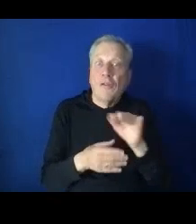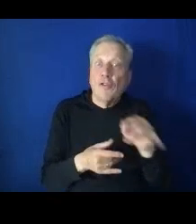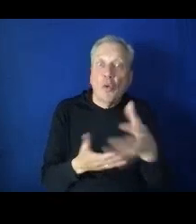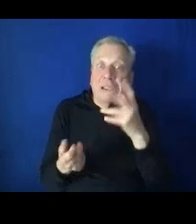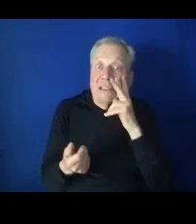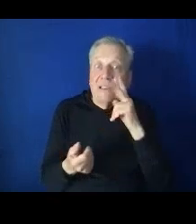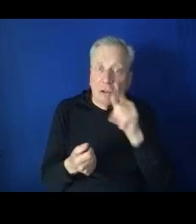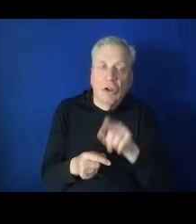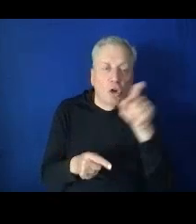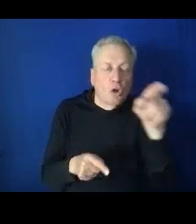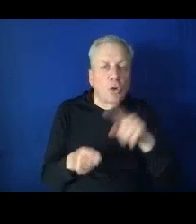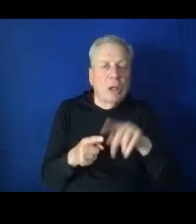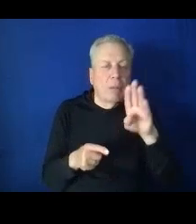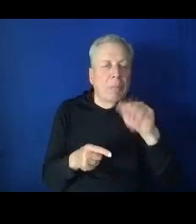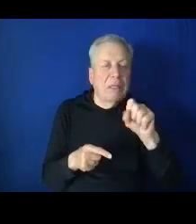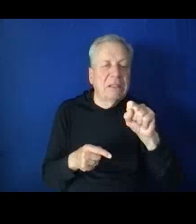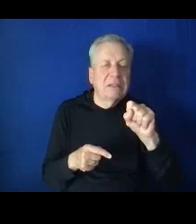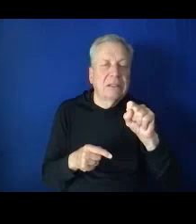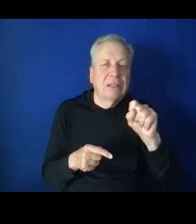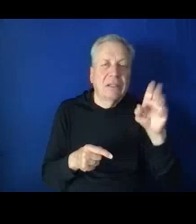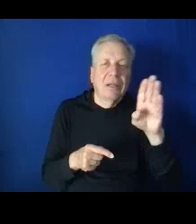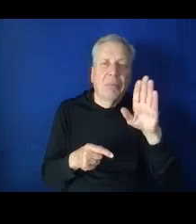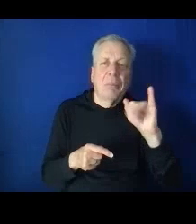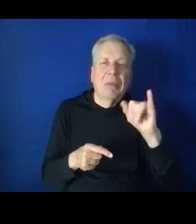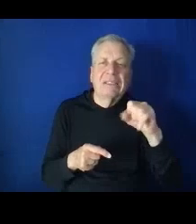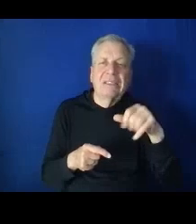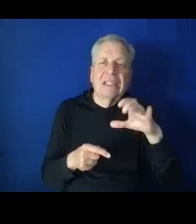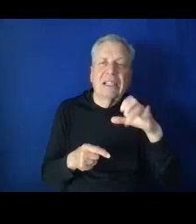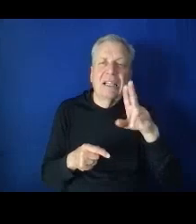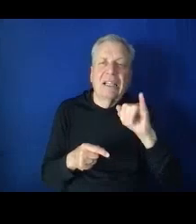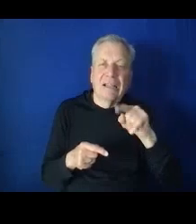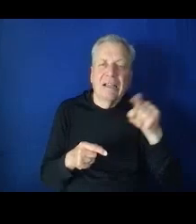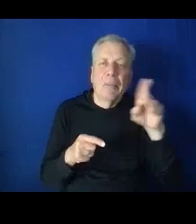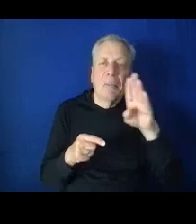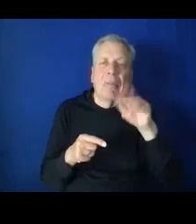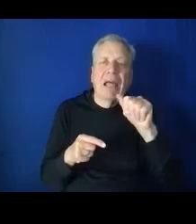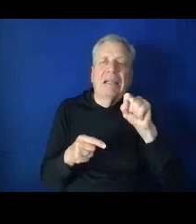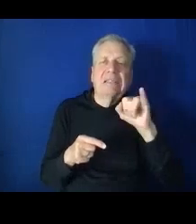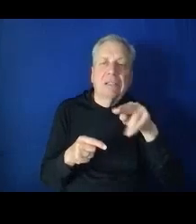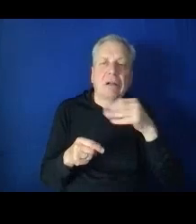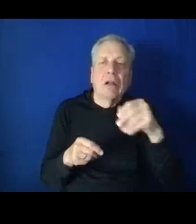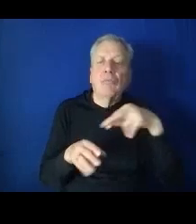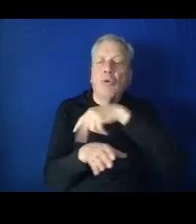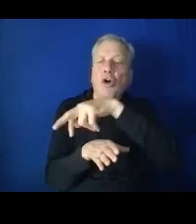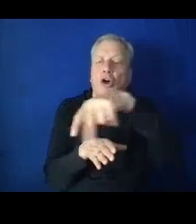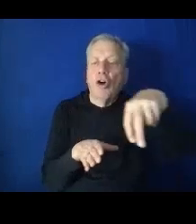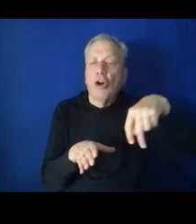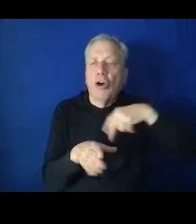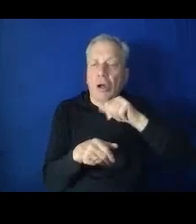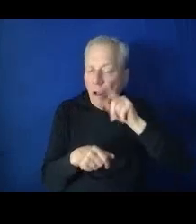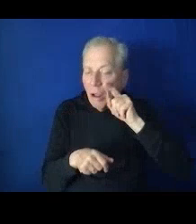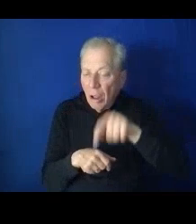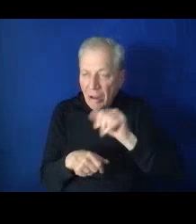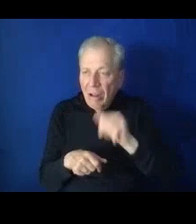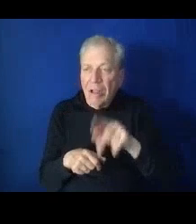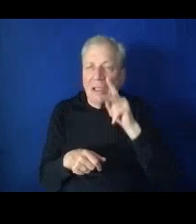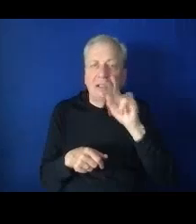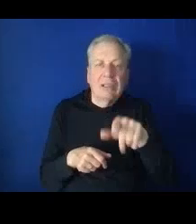to Biscuit Basin and walk around, and you can see it right off the boardwalk. I like to say it leads the James Dean,